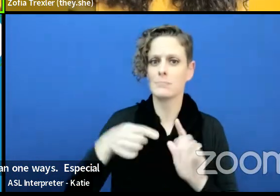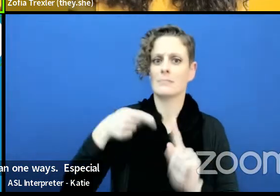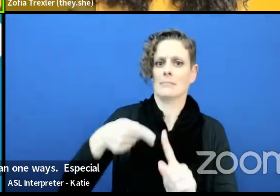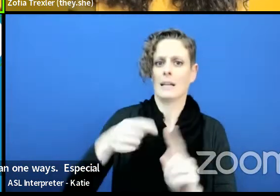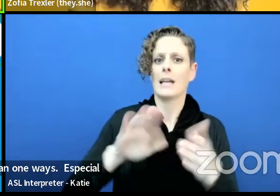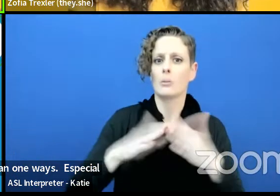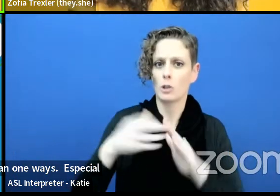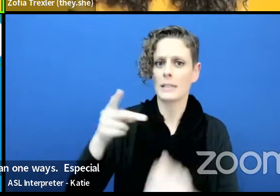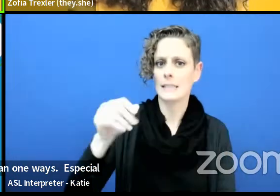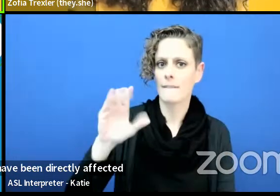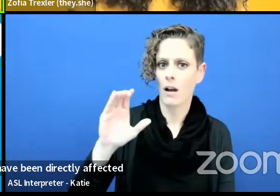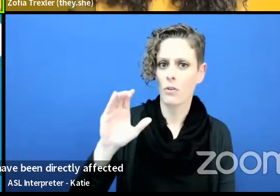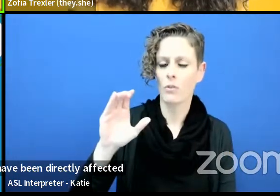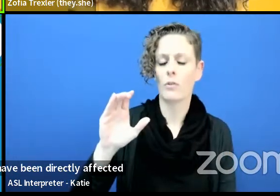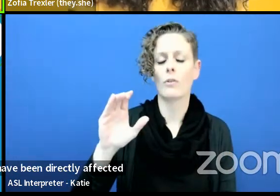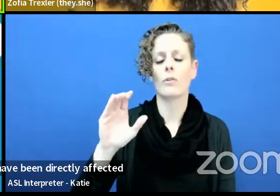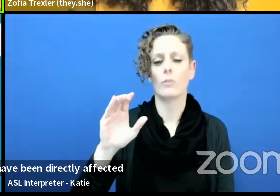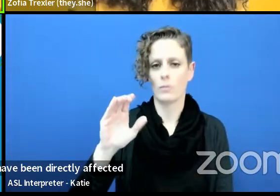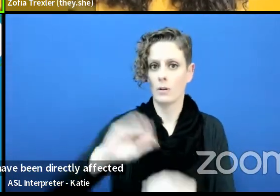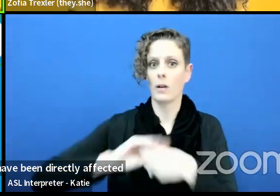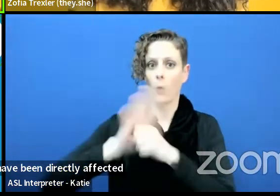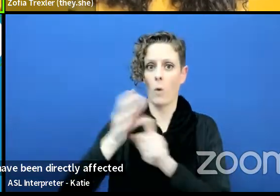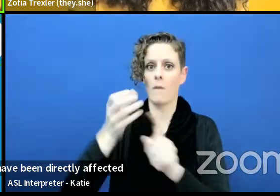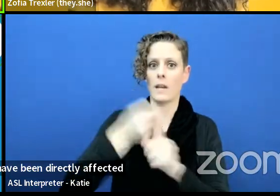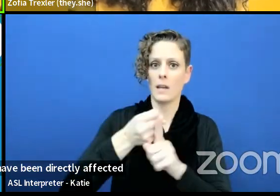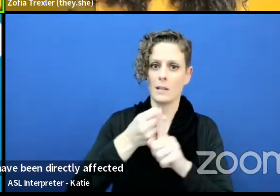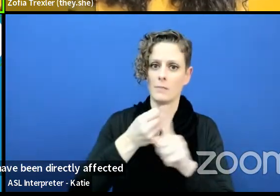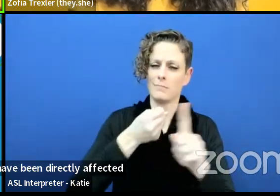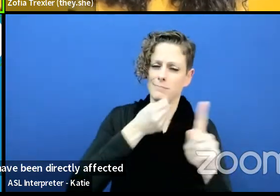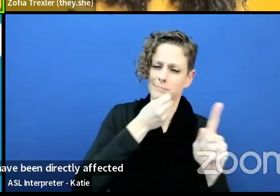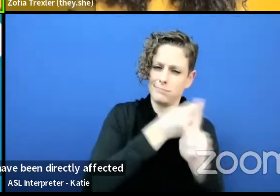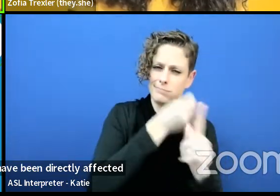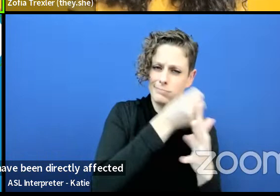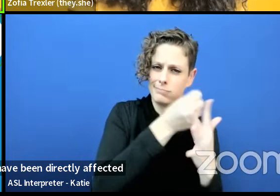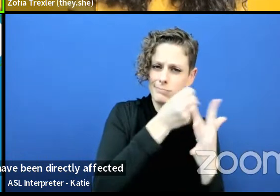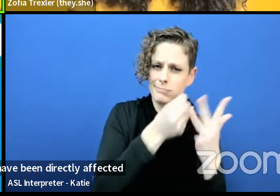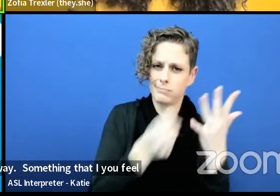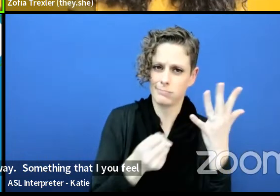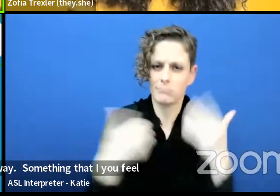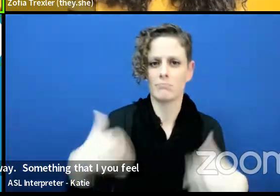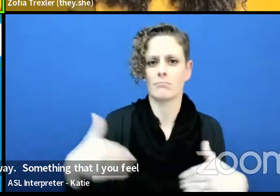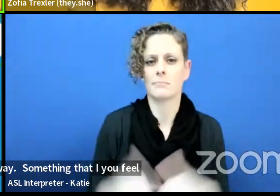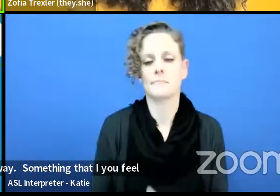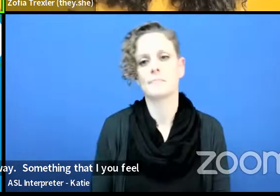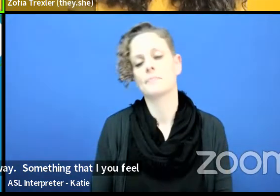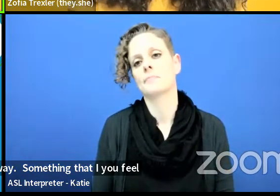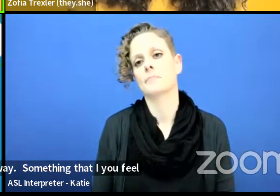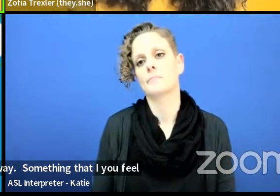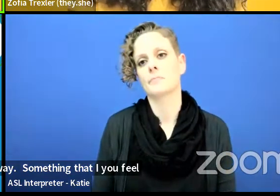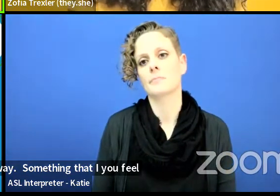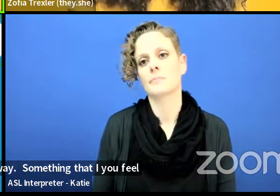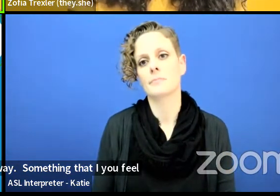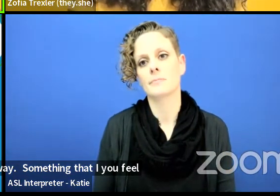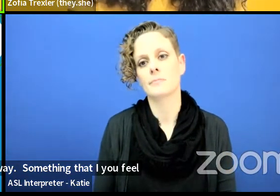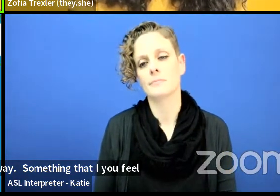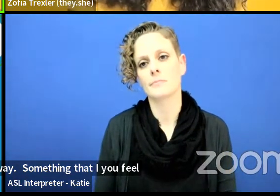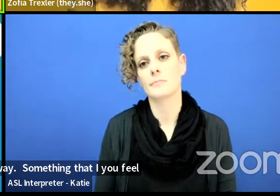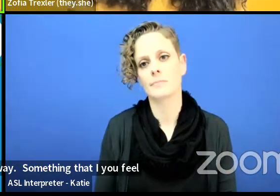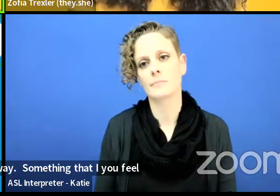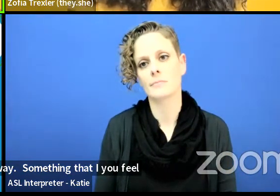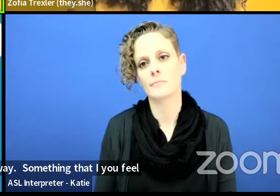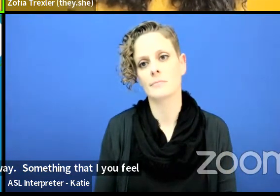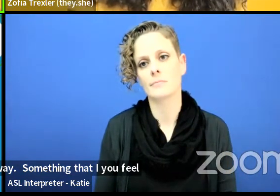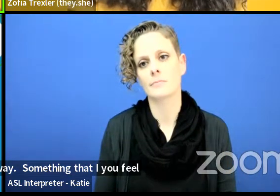by COVID in more than one way. Something that I feel has been really demonstrated is that the